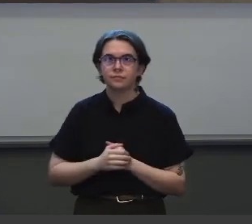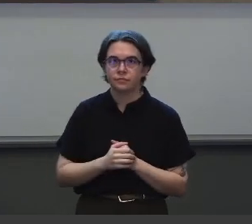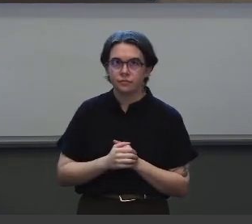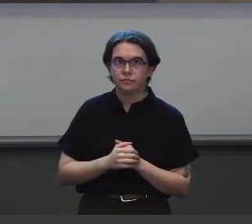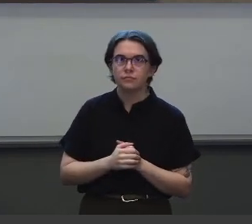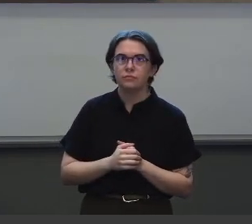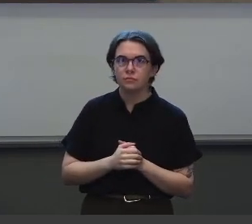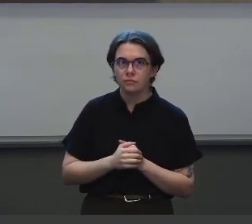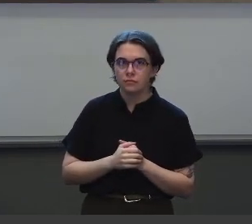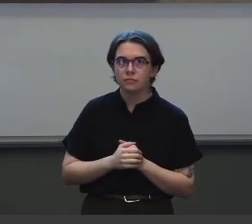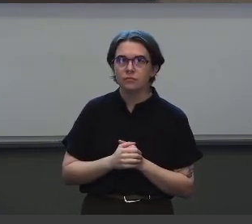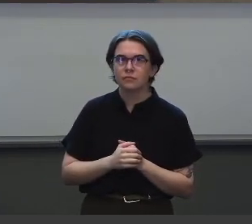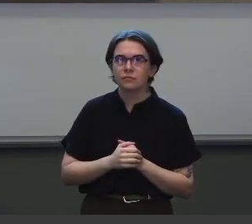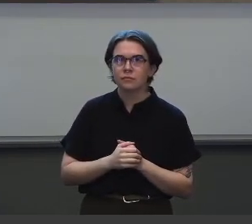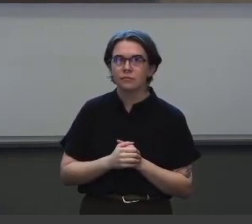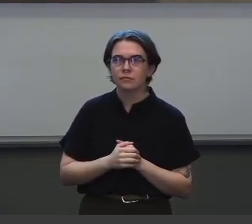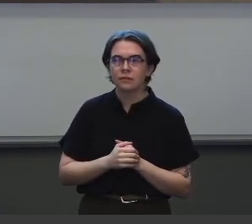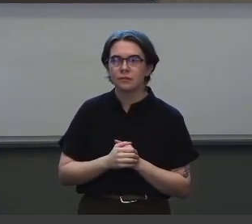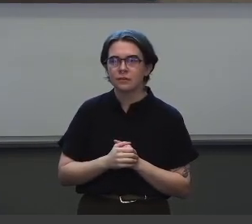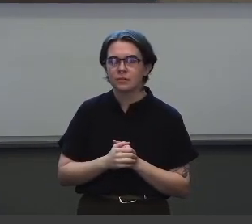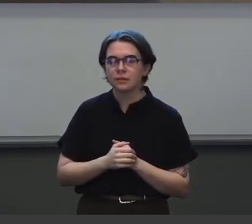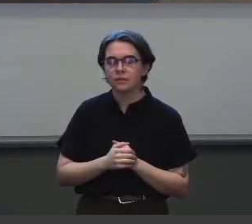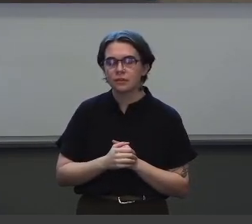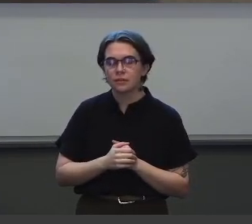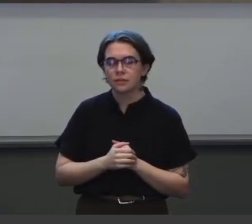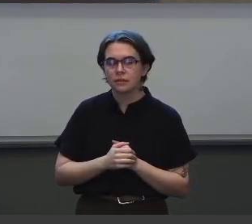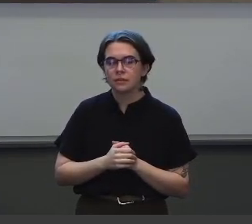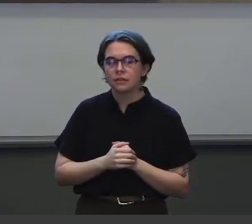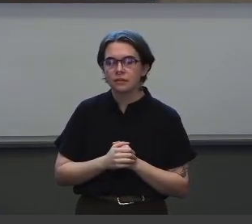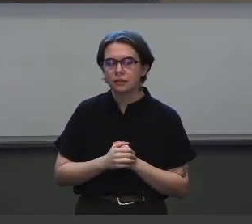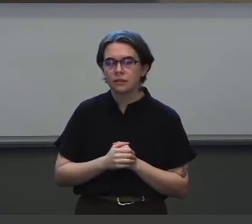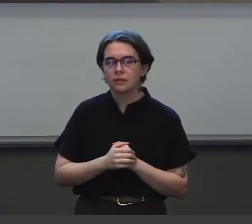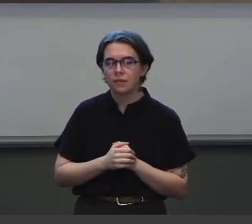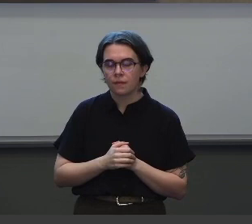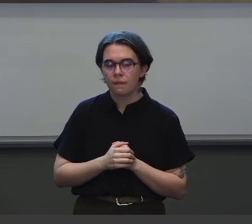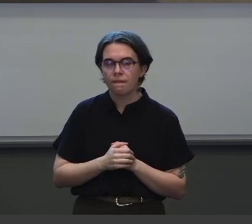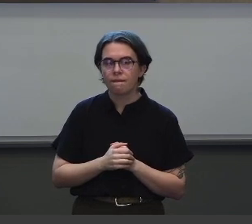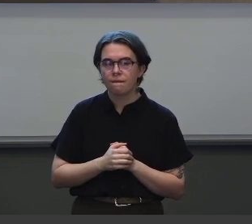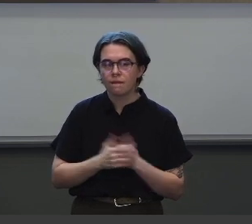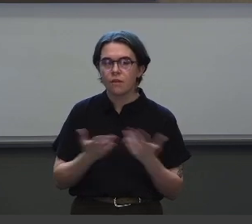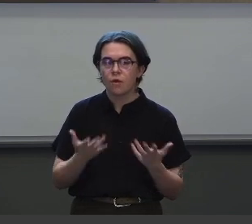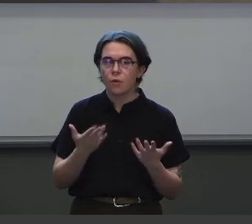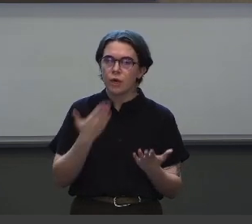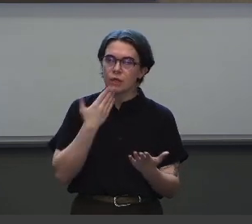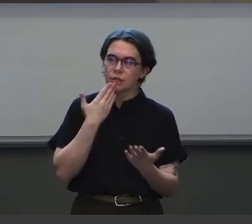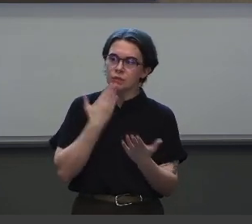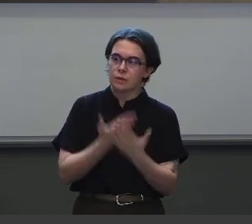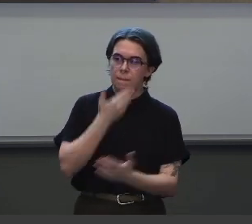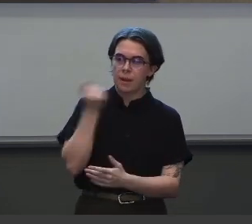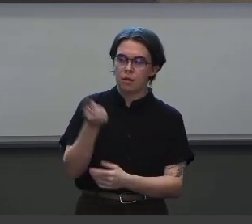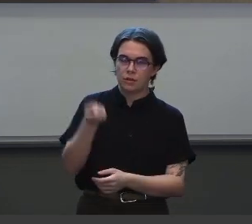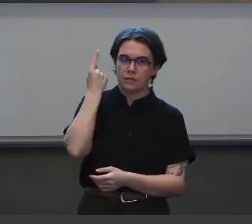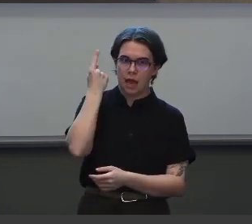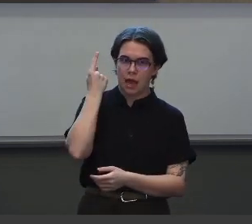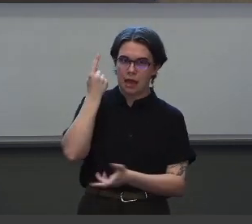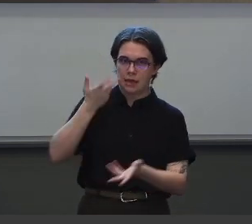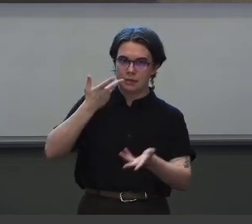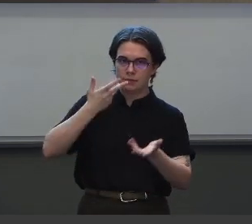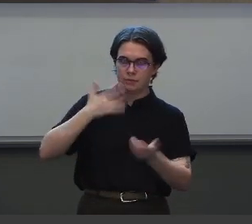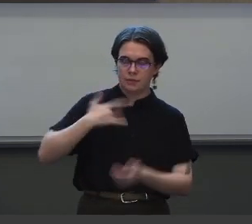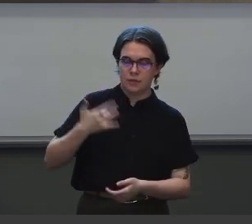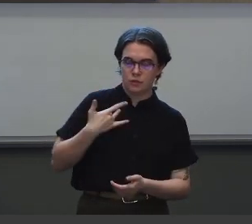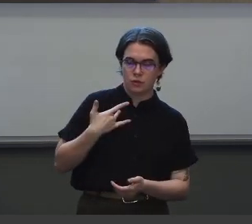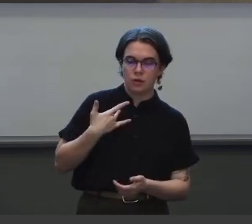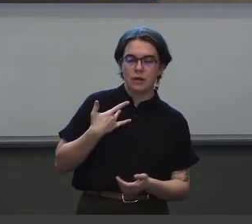attention, social behaviors, and anxiety, better understanding these sensory behavior interactions can